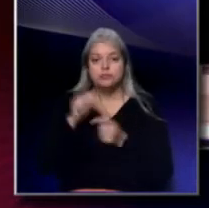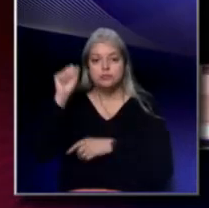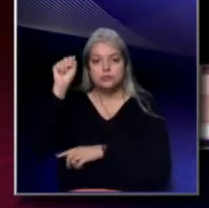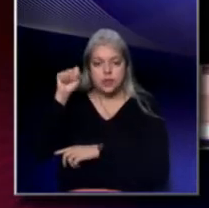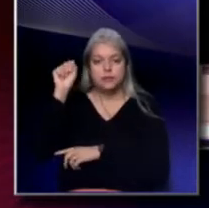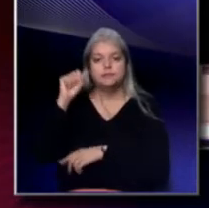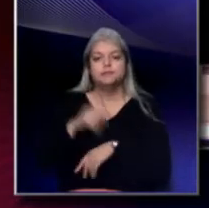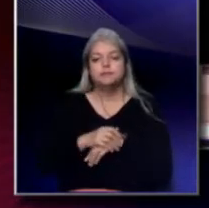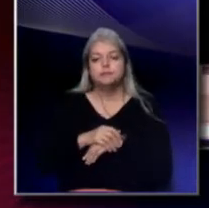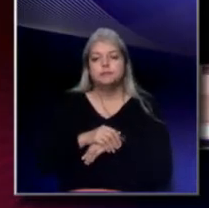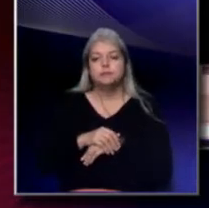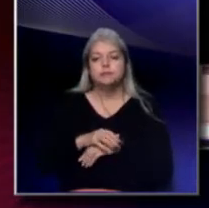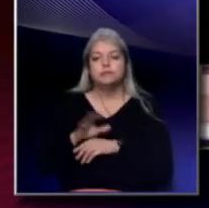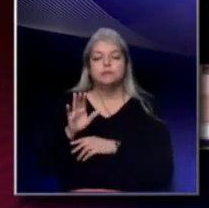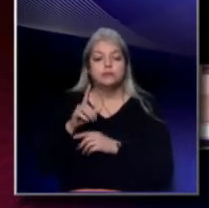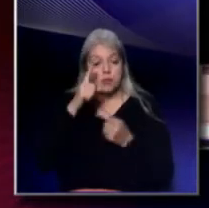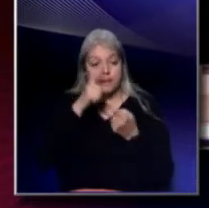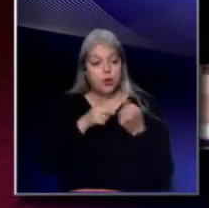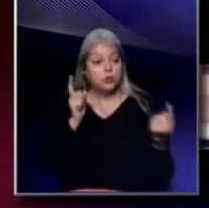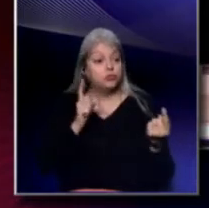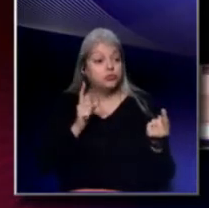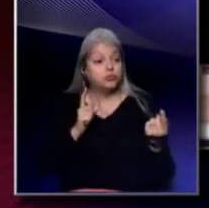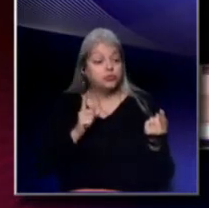Aye. Opposed?